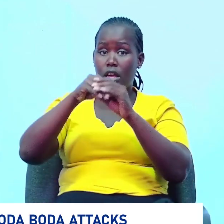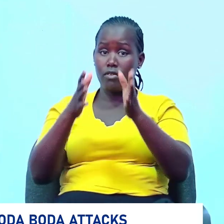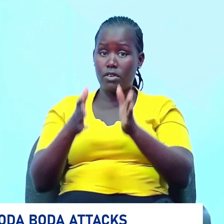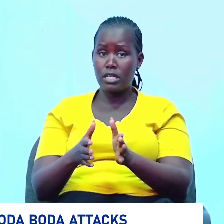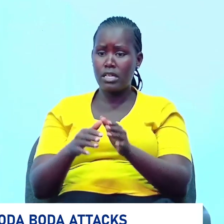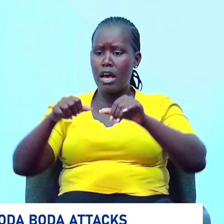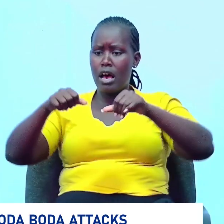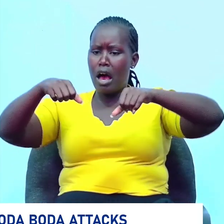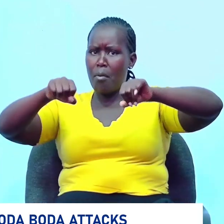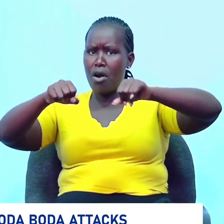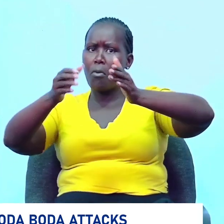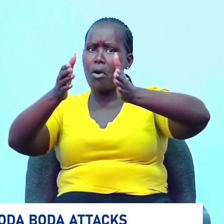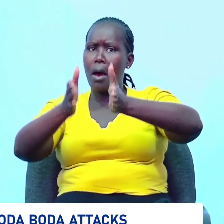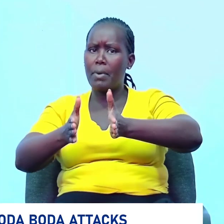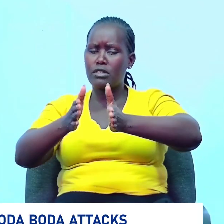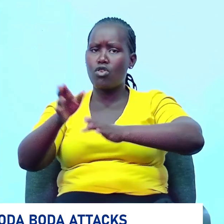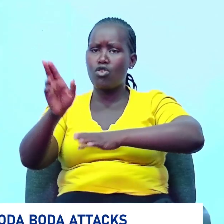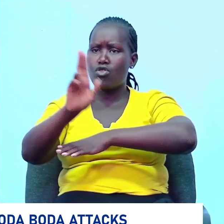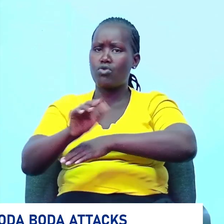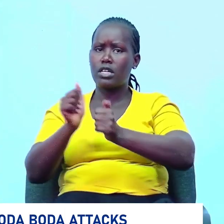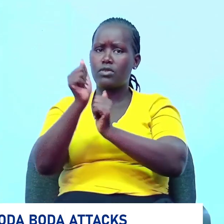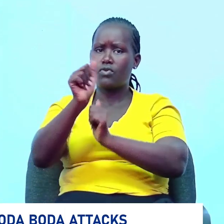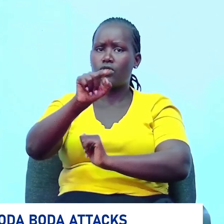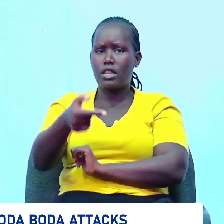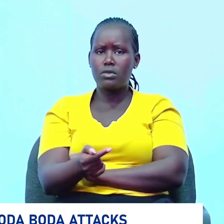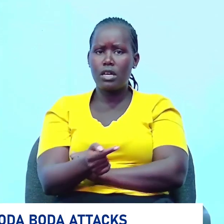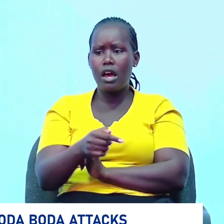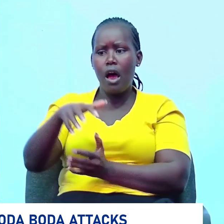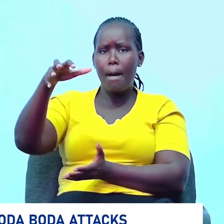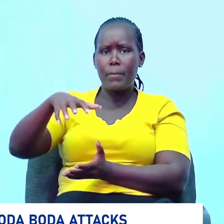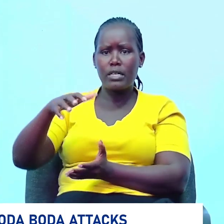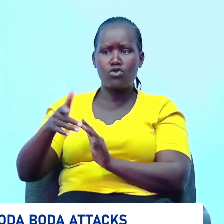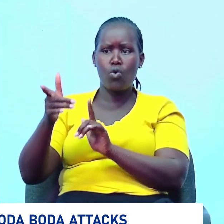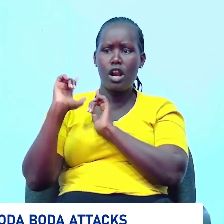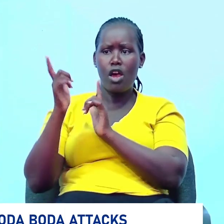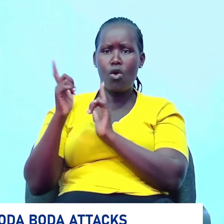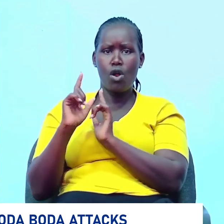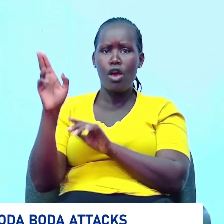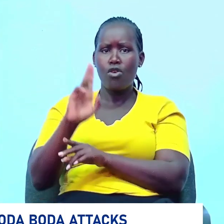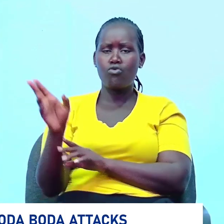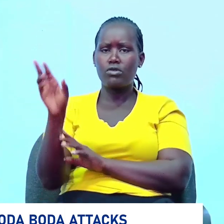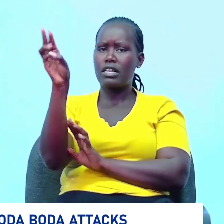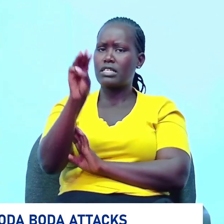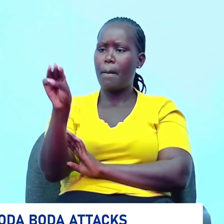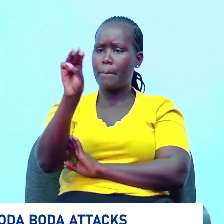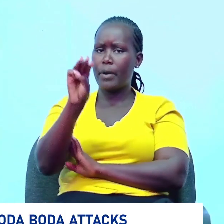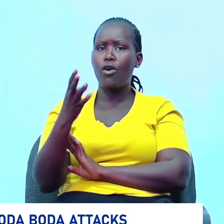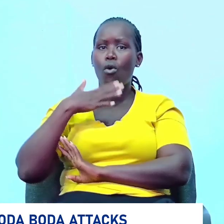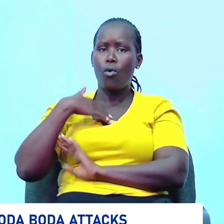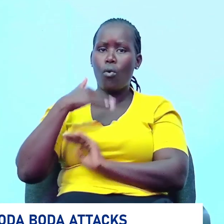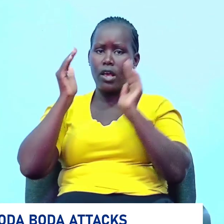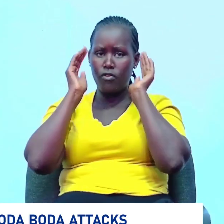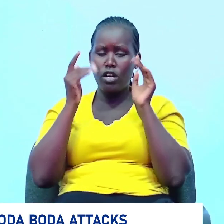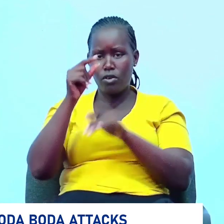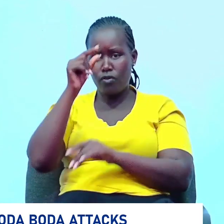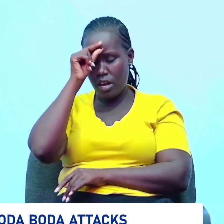guy uses 15,000 girls for a loan. A Matatu or a truck driver uses millions of shillings. So we want the attention of the government on this matter. We